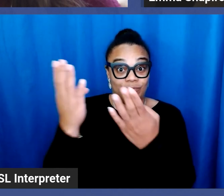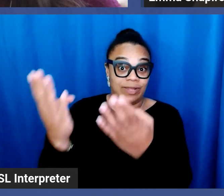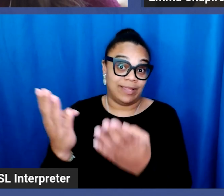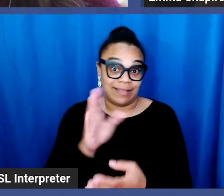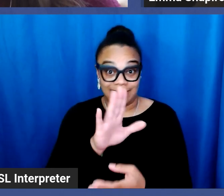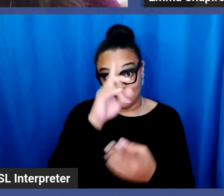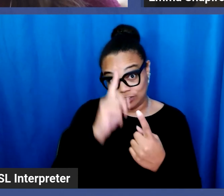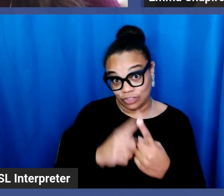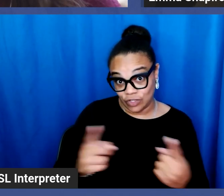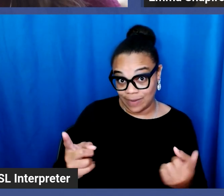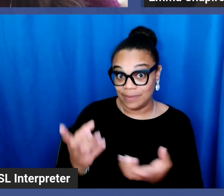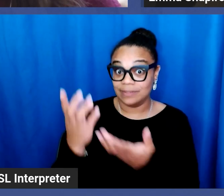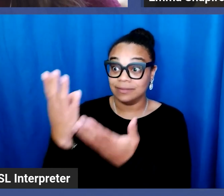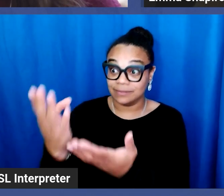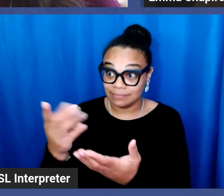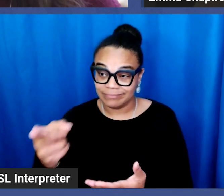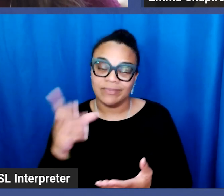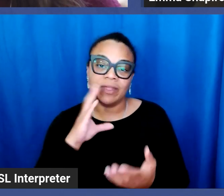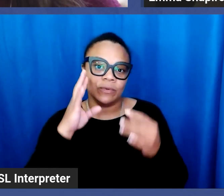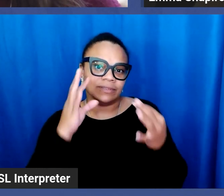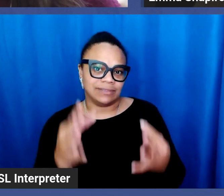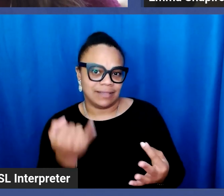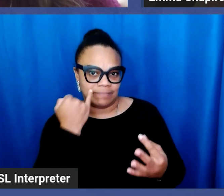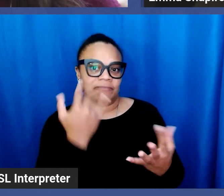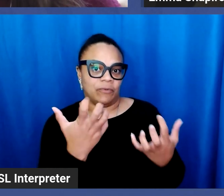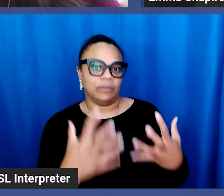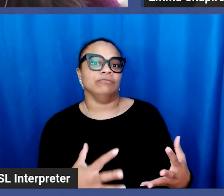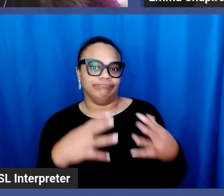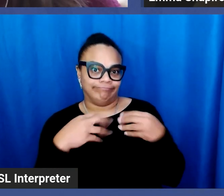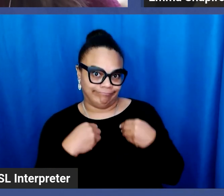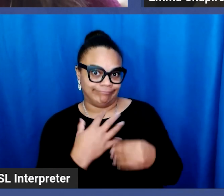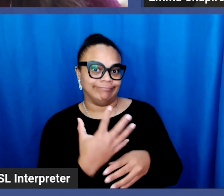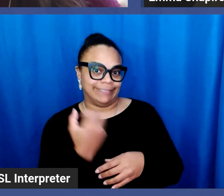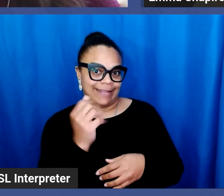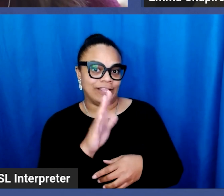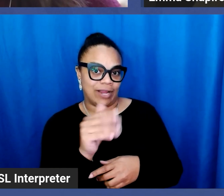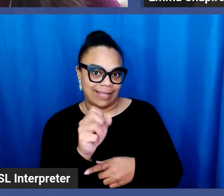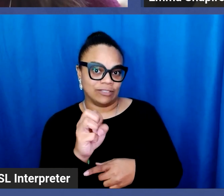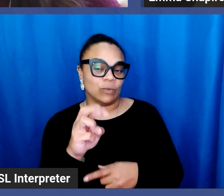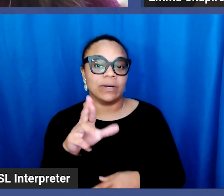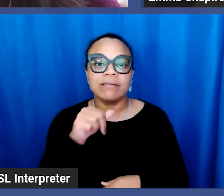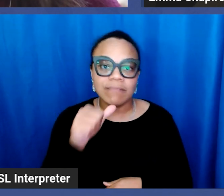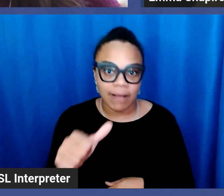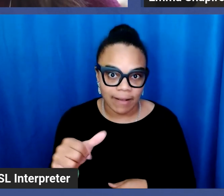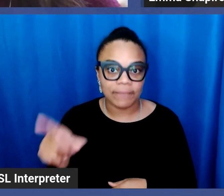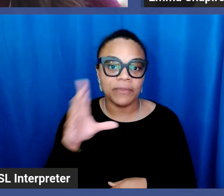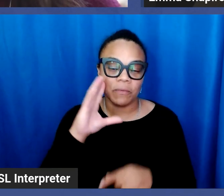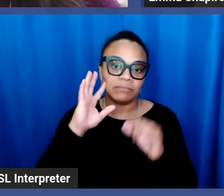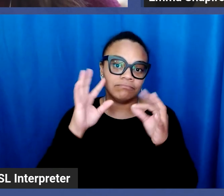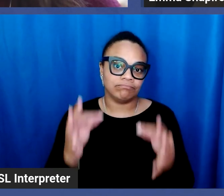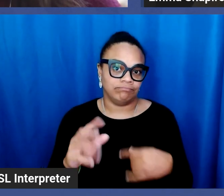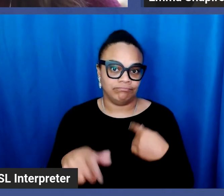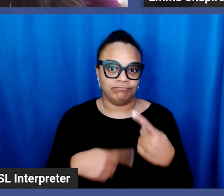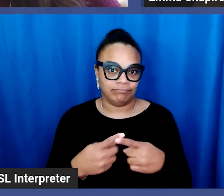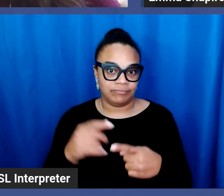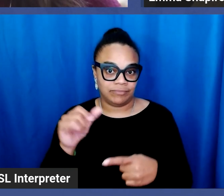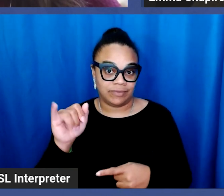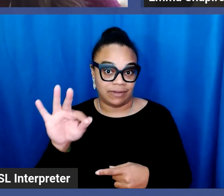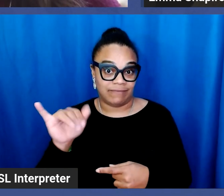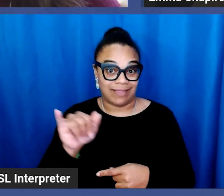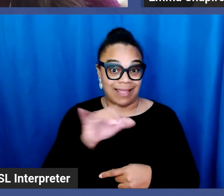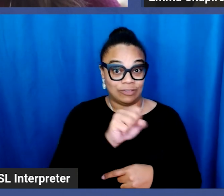them, and they'll decide whether to take those cases or not. They will make a decision about whether that social